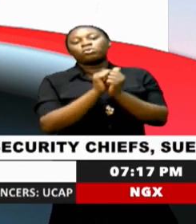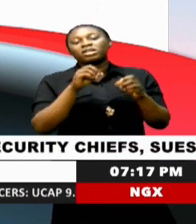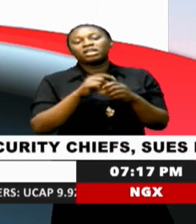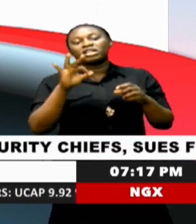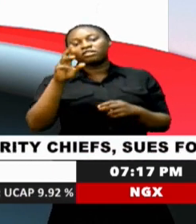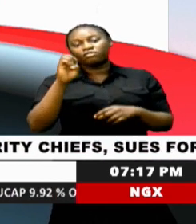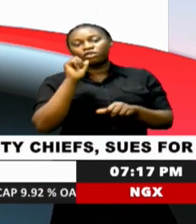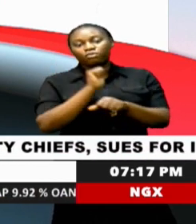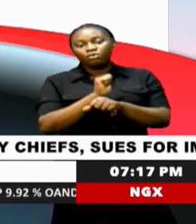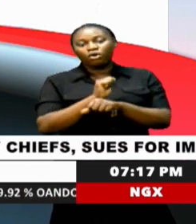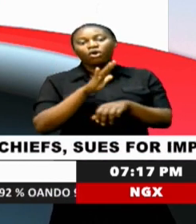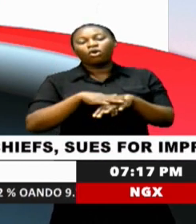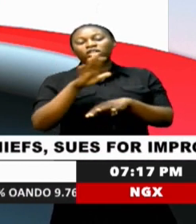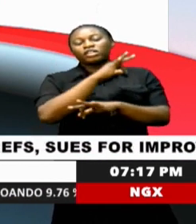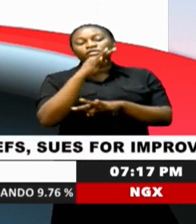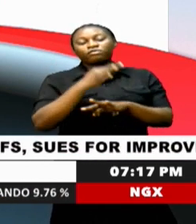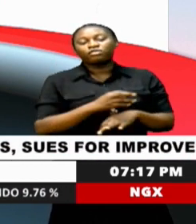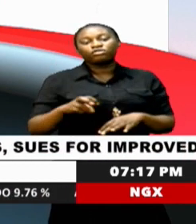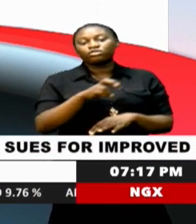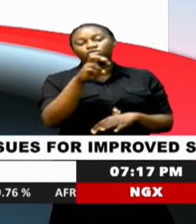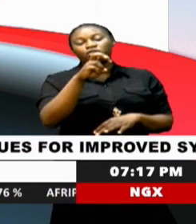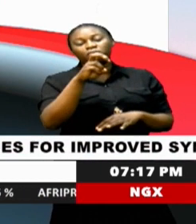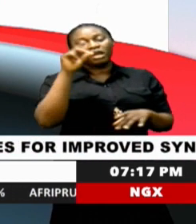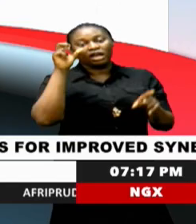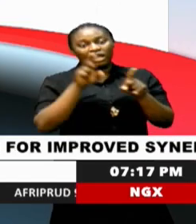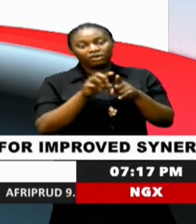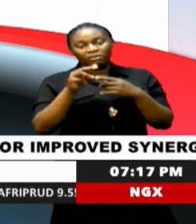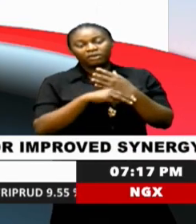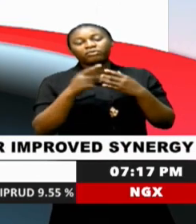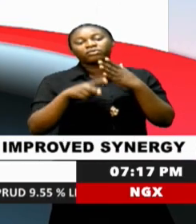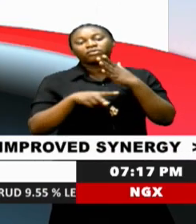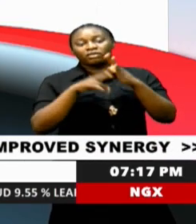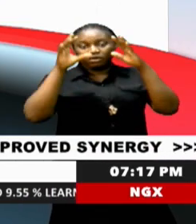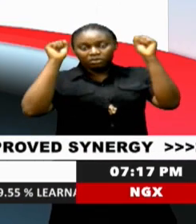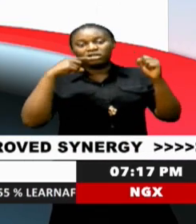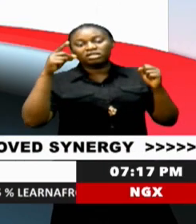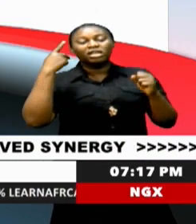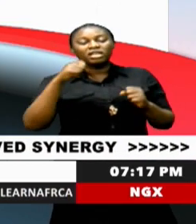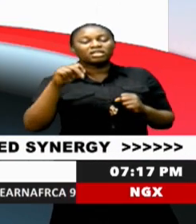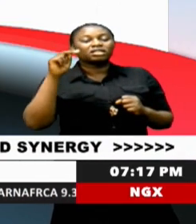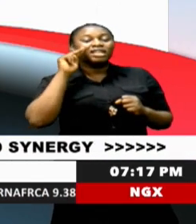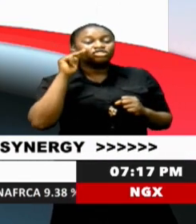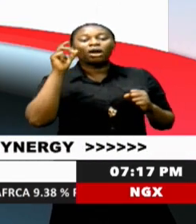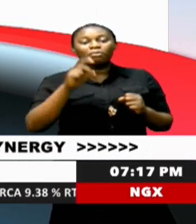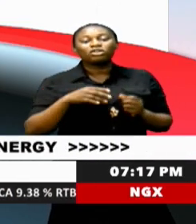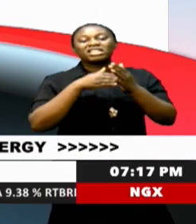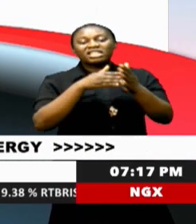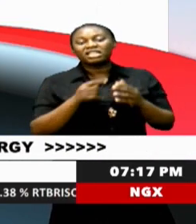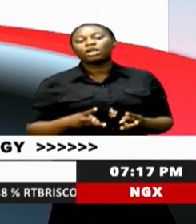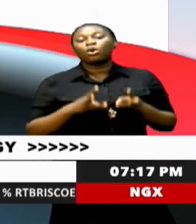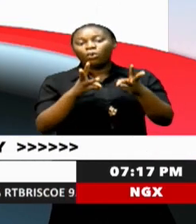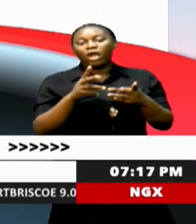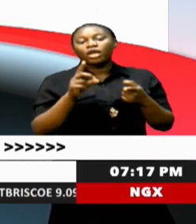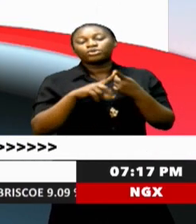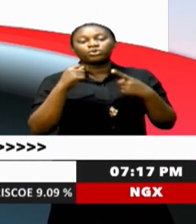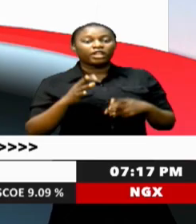African Continental Free Trade Agreement. Vice President Kashim Shettima said Nigeria must lead the way to this future of